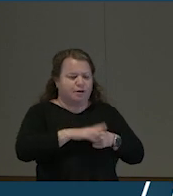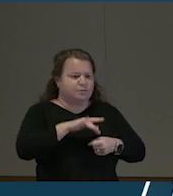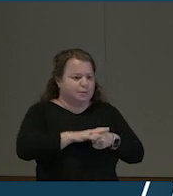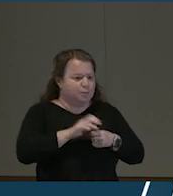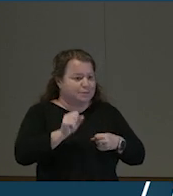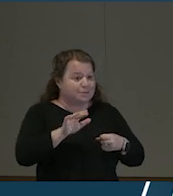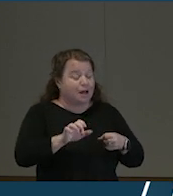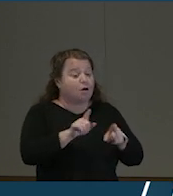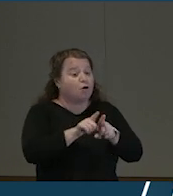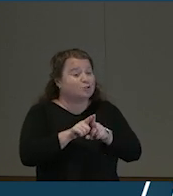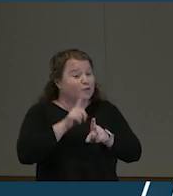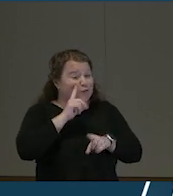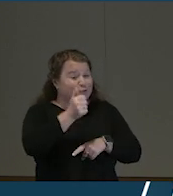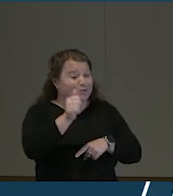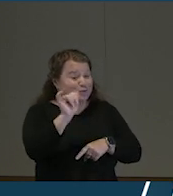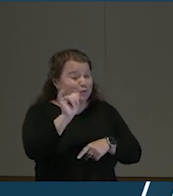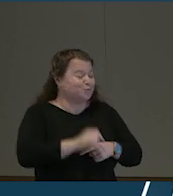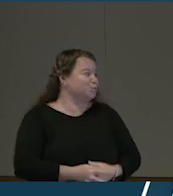And there's also one for yourself.